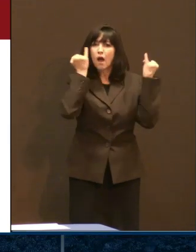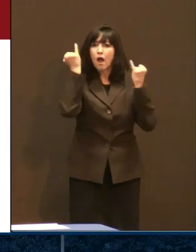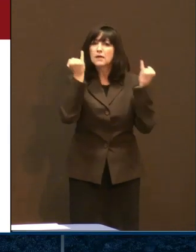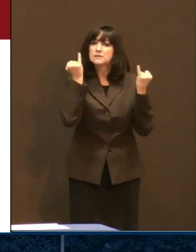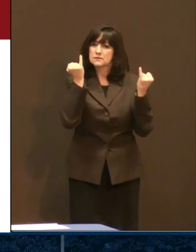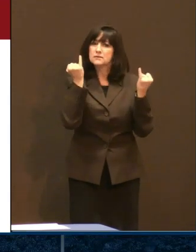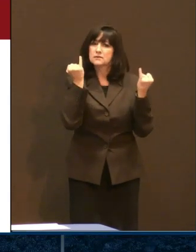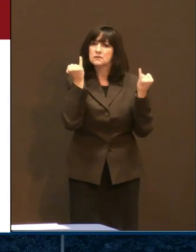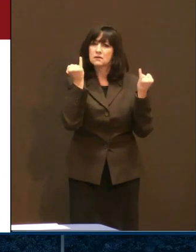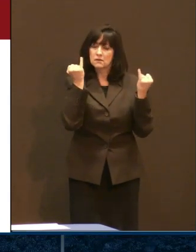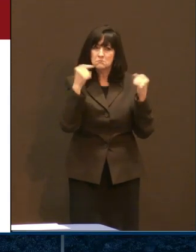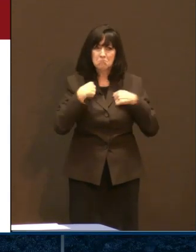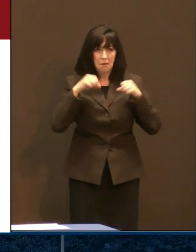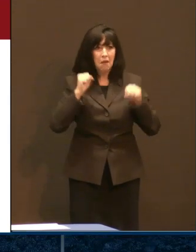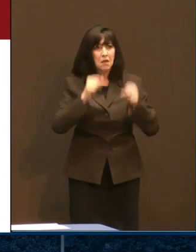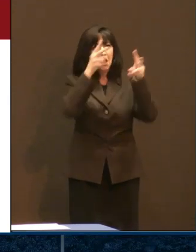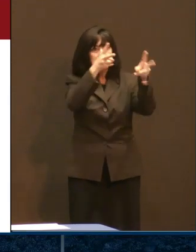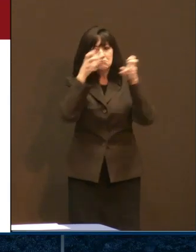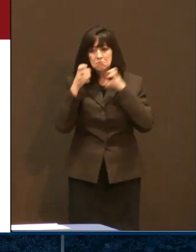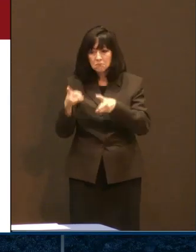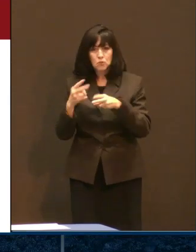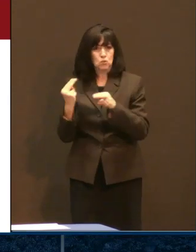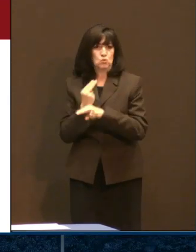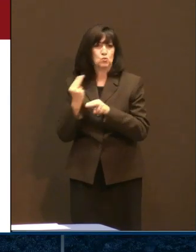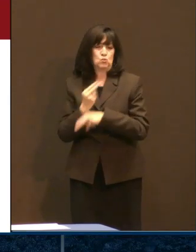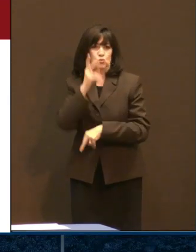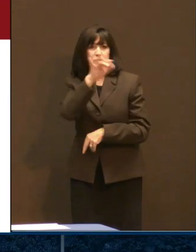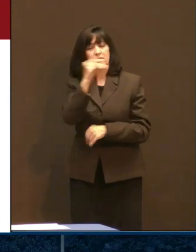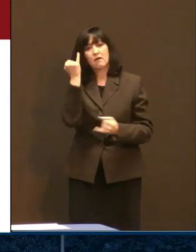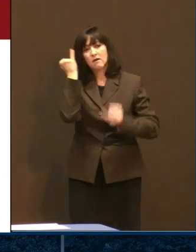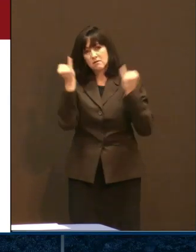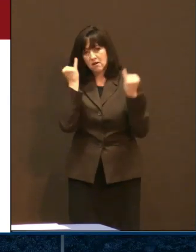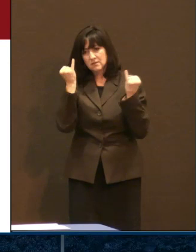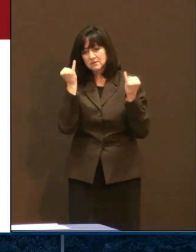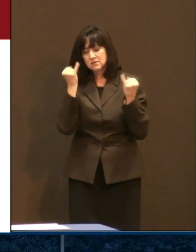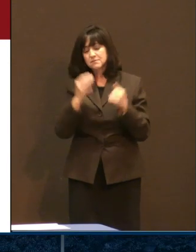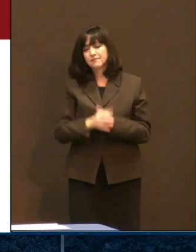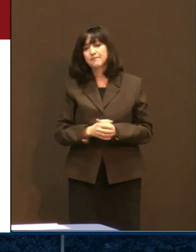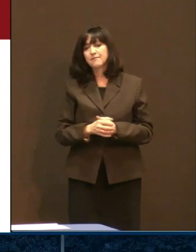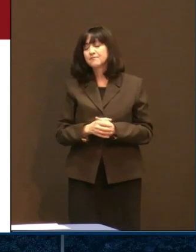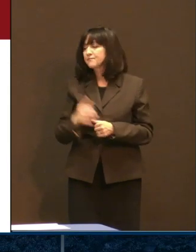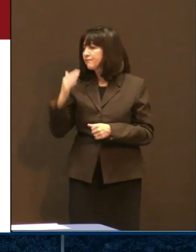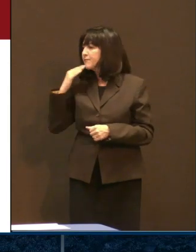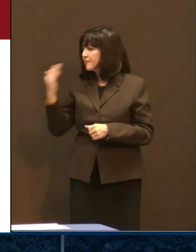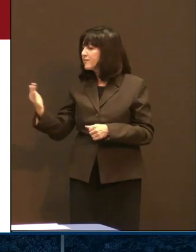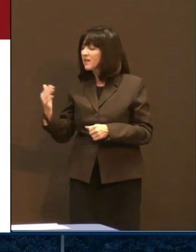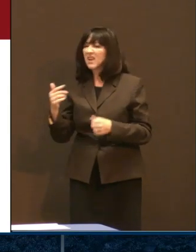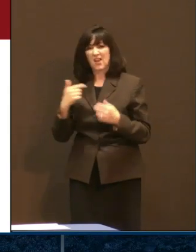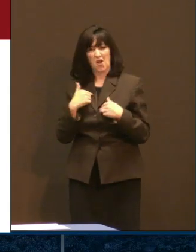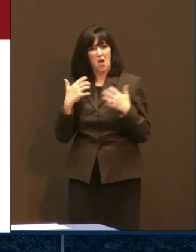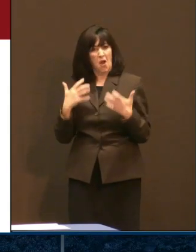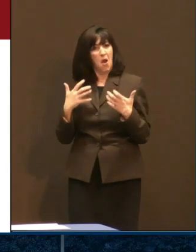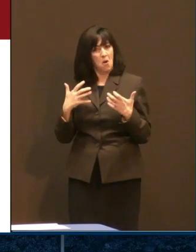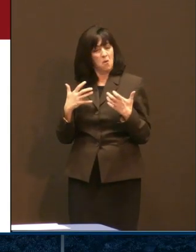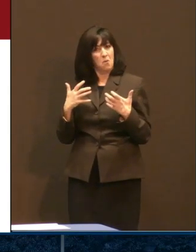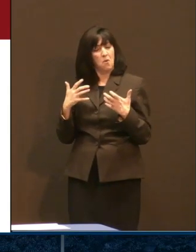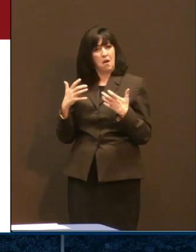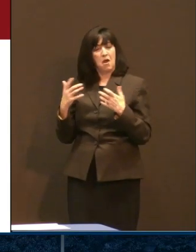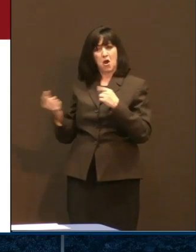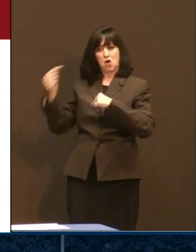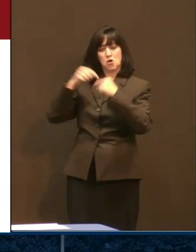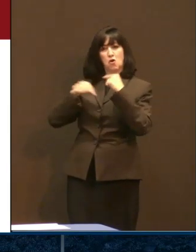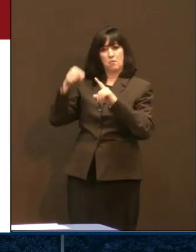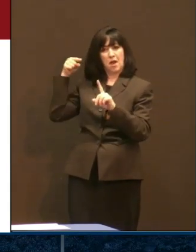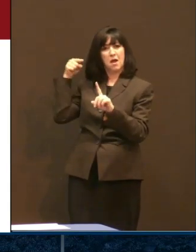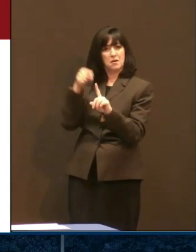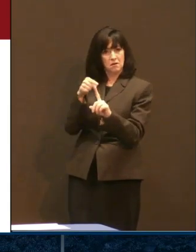great news with respect to how we stack up against other states with respect to the percentage of our population that